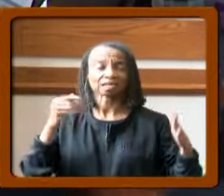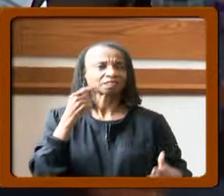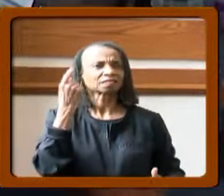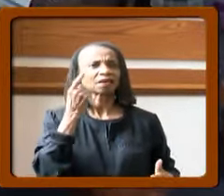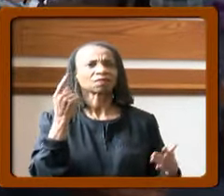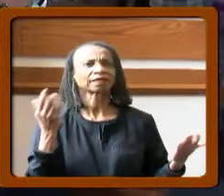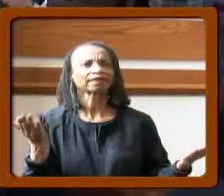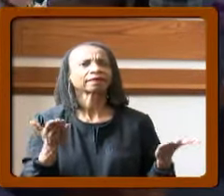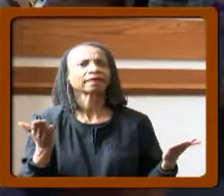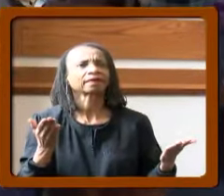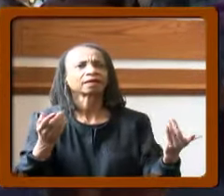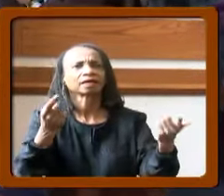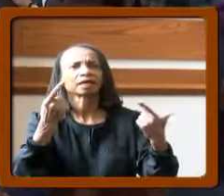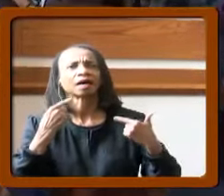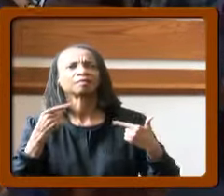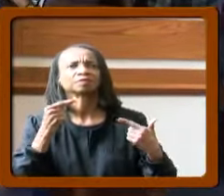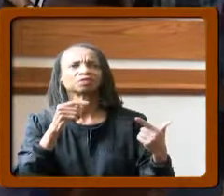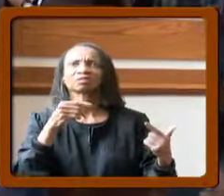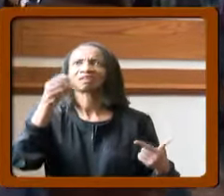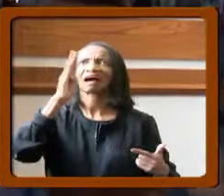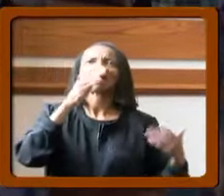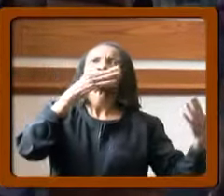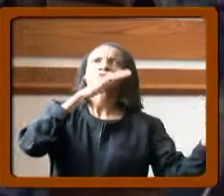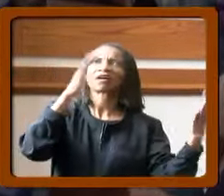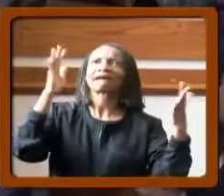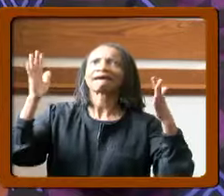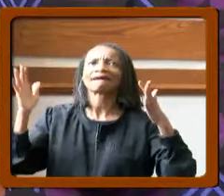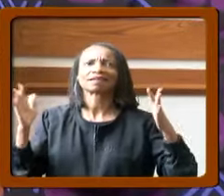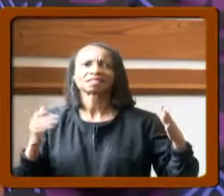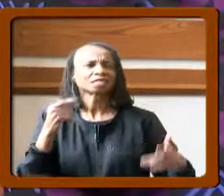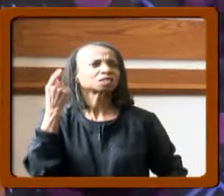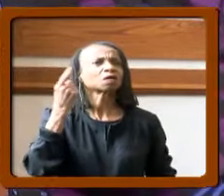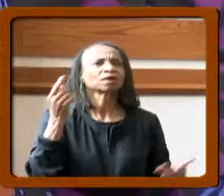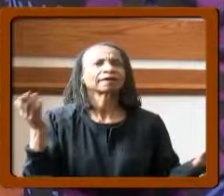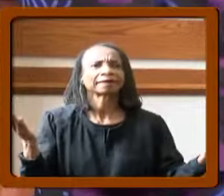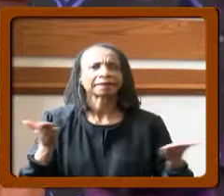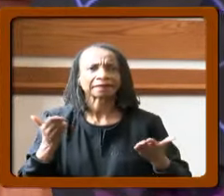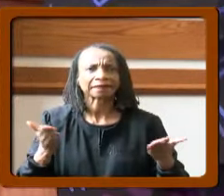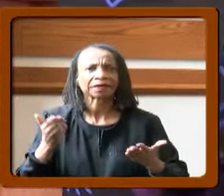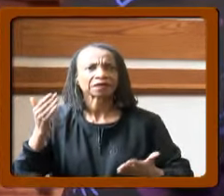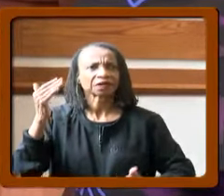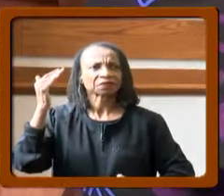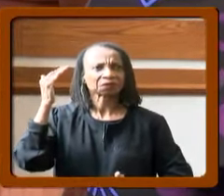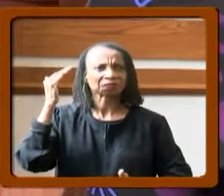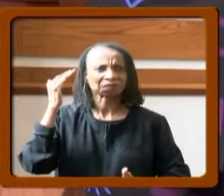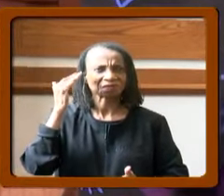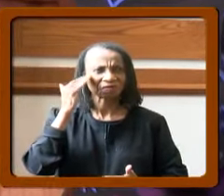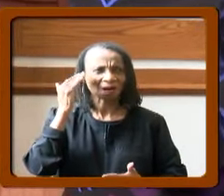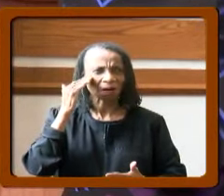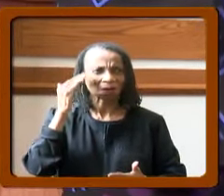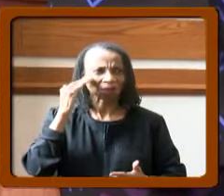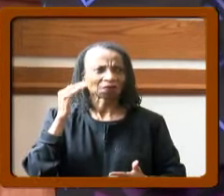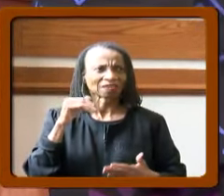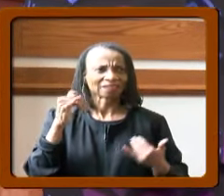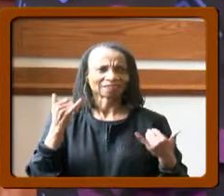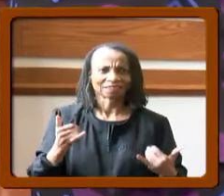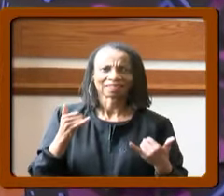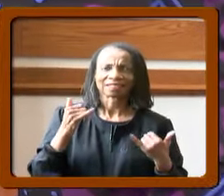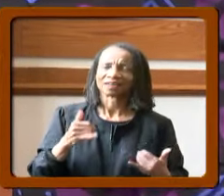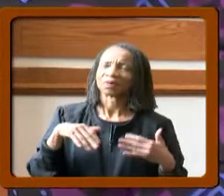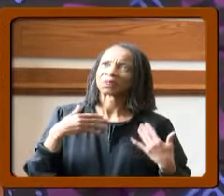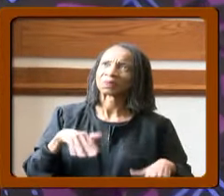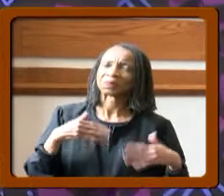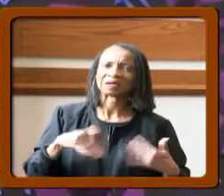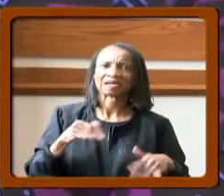to praise God? Is there anybody here who knows he's worthy of the praise? Is there anybody